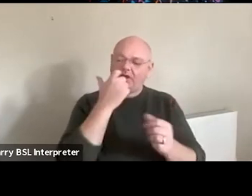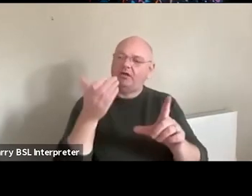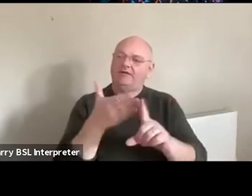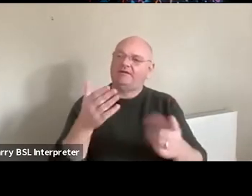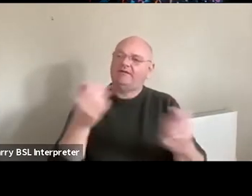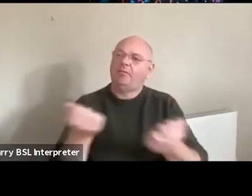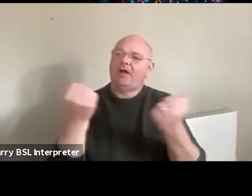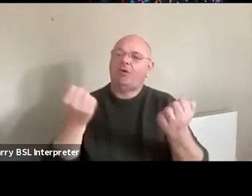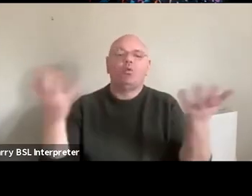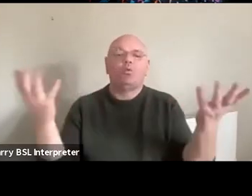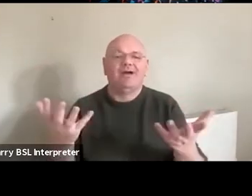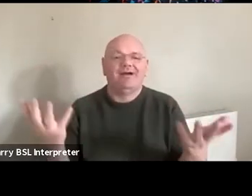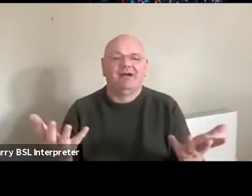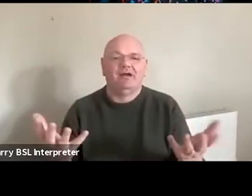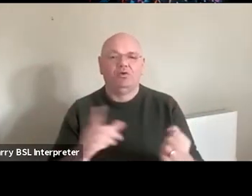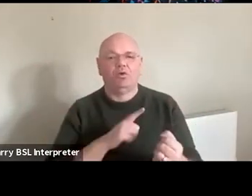different contexts.